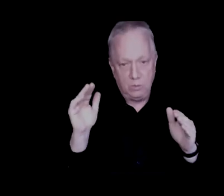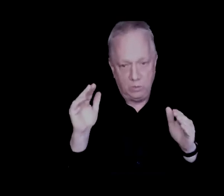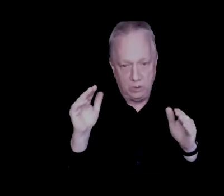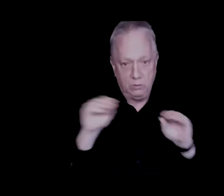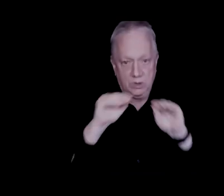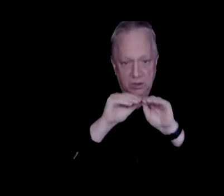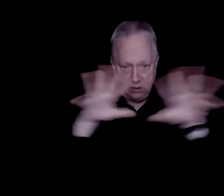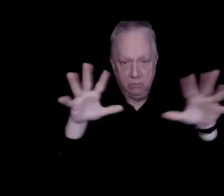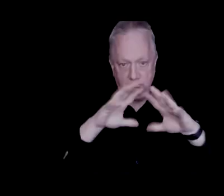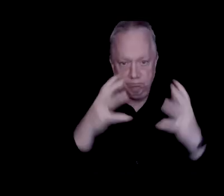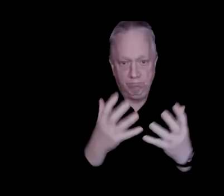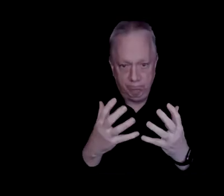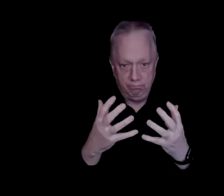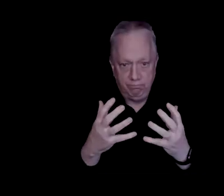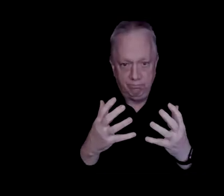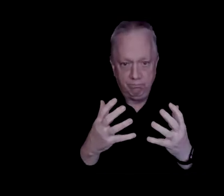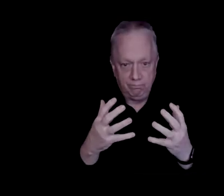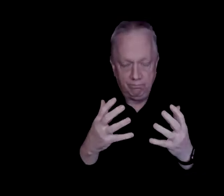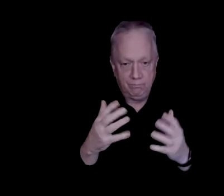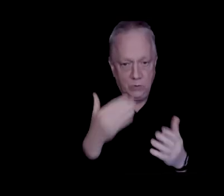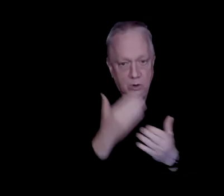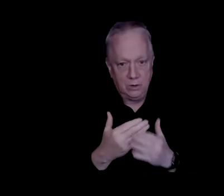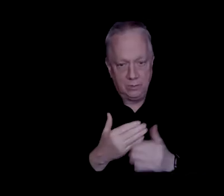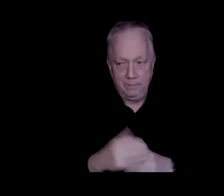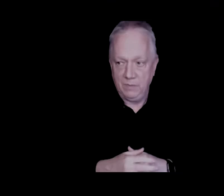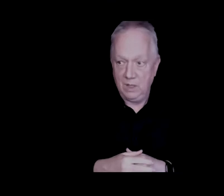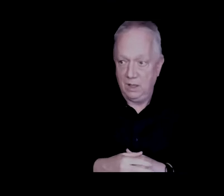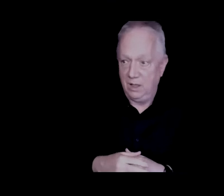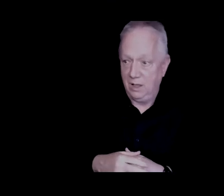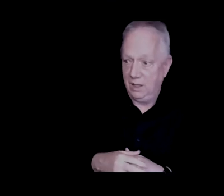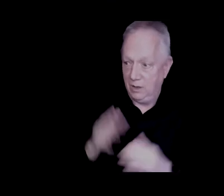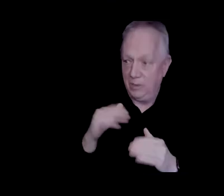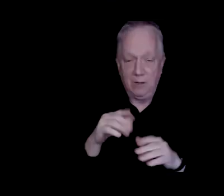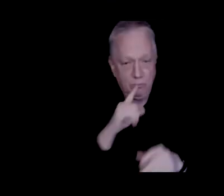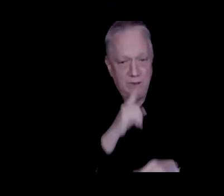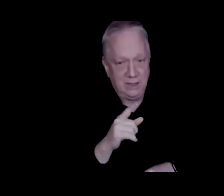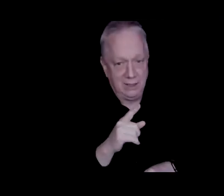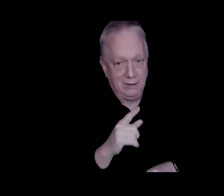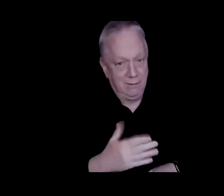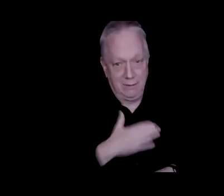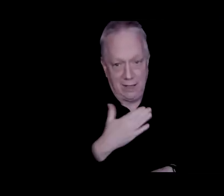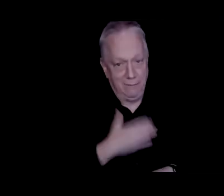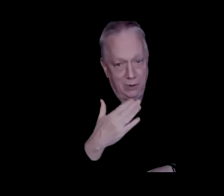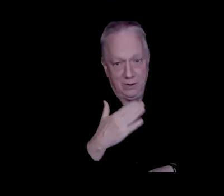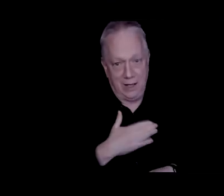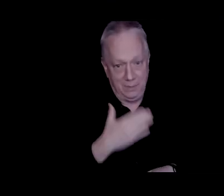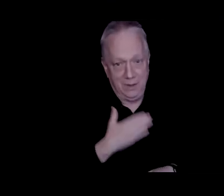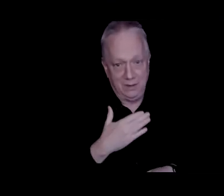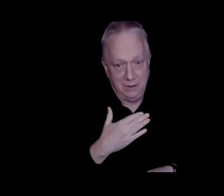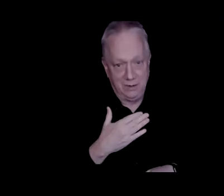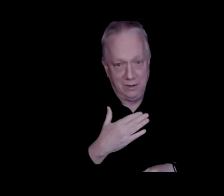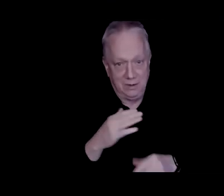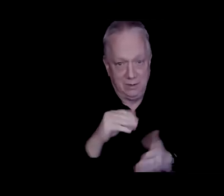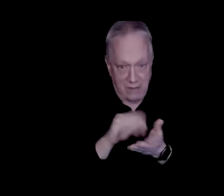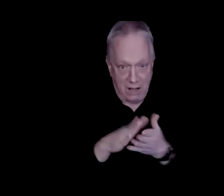the film also abroad, of course. And I'm very glad. I'm very happy that the DocLands and